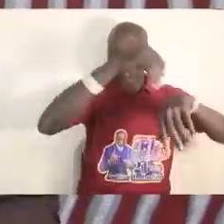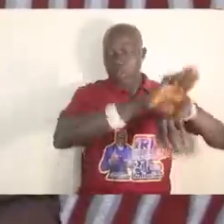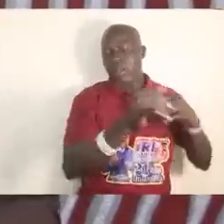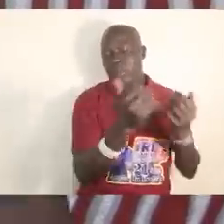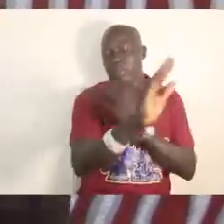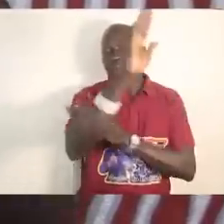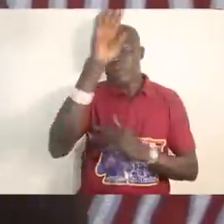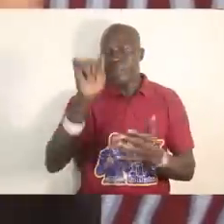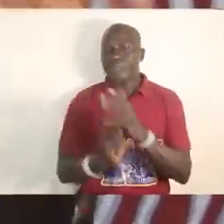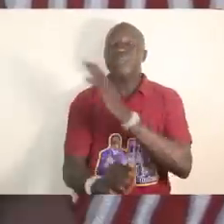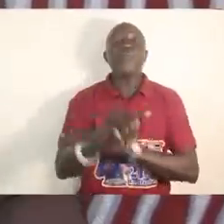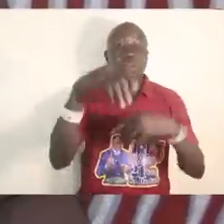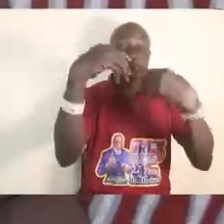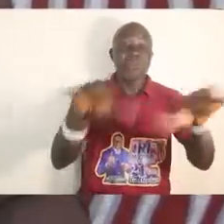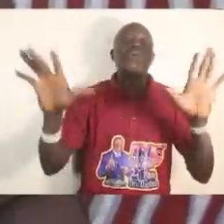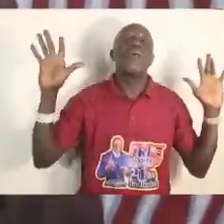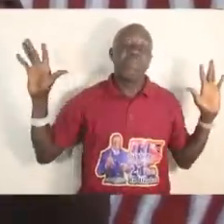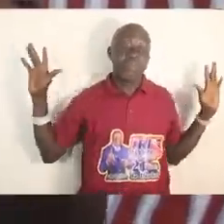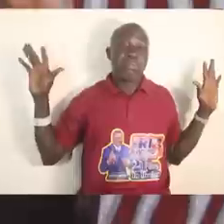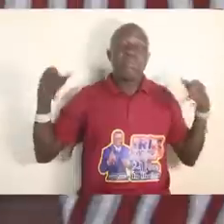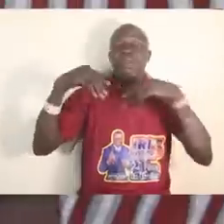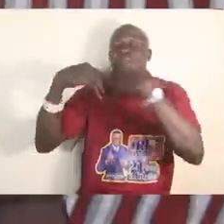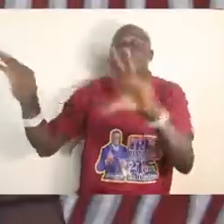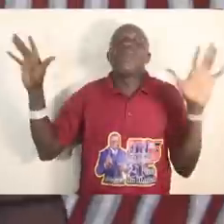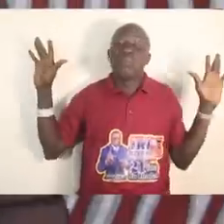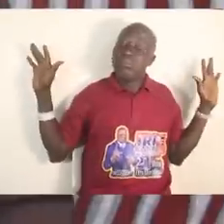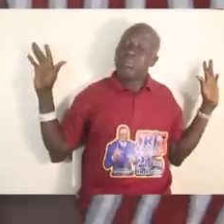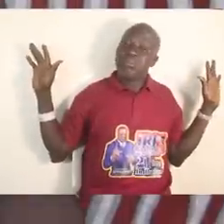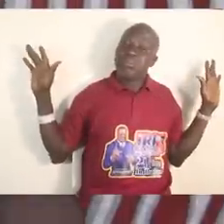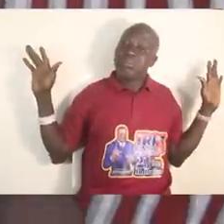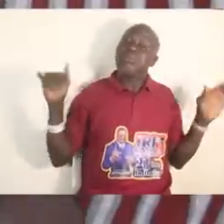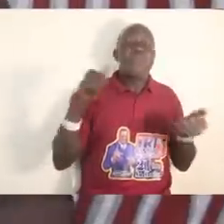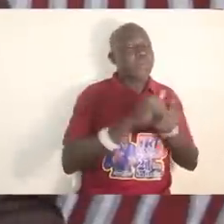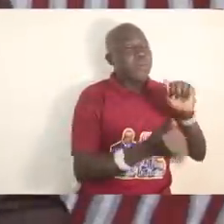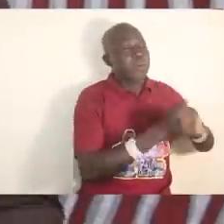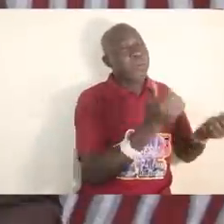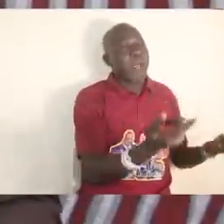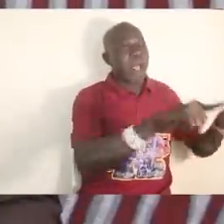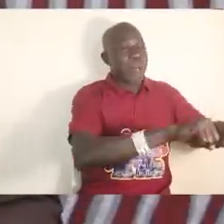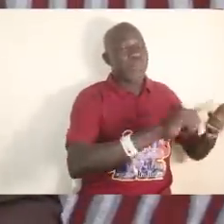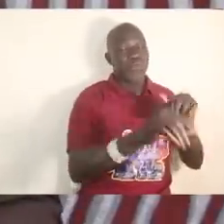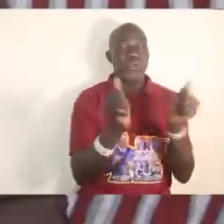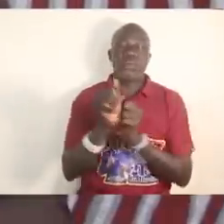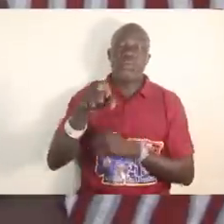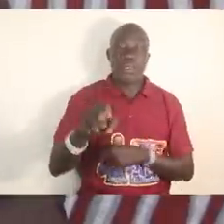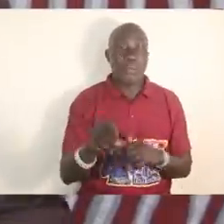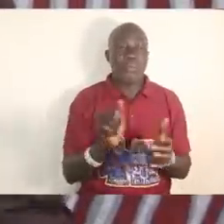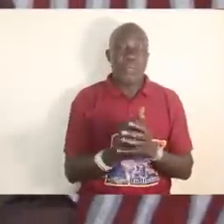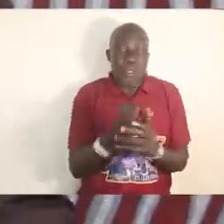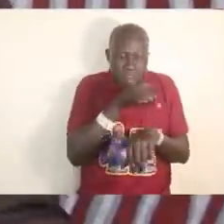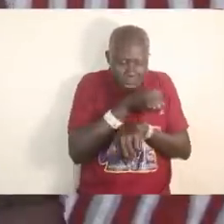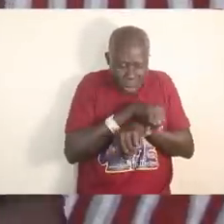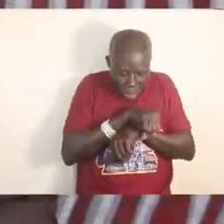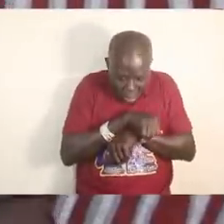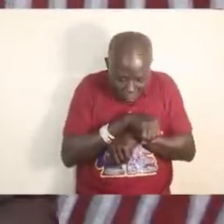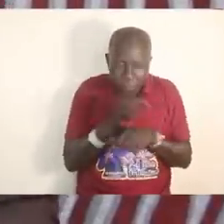up before God. All of them found it. And God leave them. Oh, you are that one. He released them. Wala deba wa. They are encountered with problems. One day what pedu